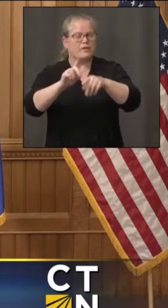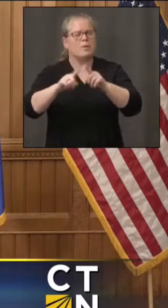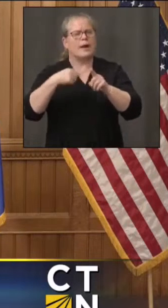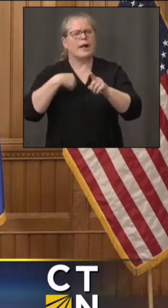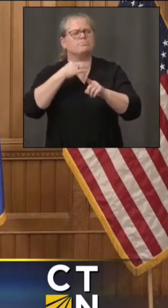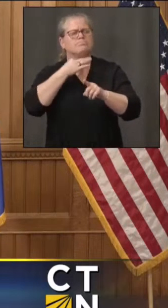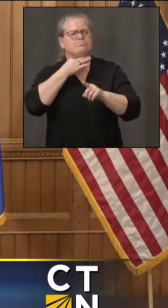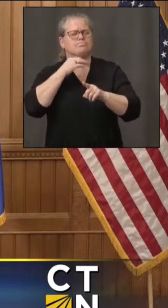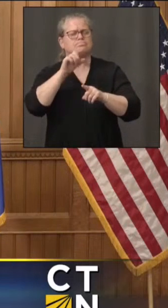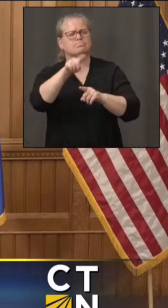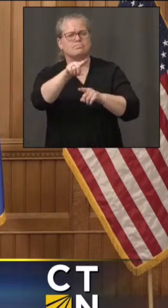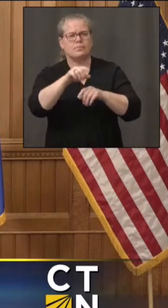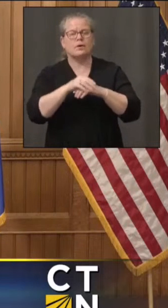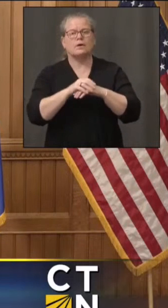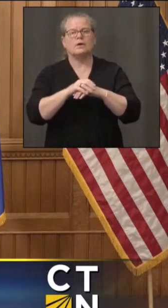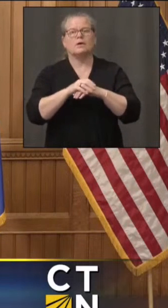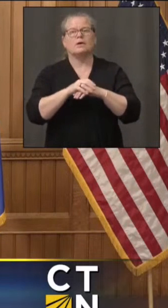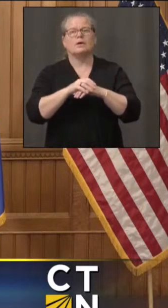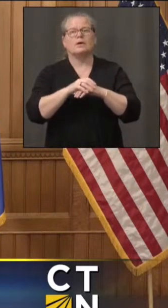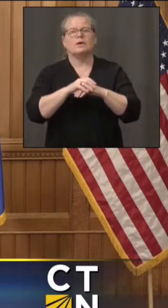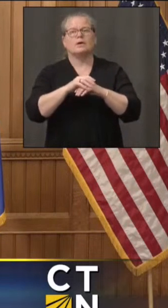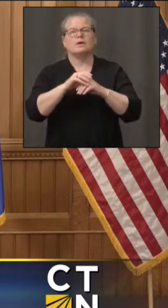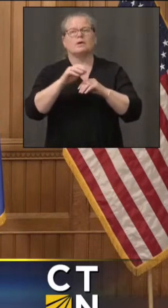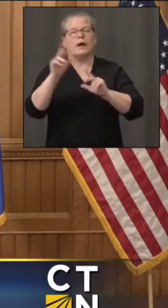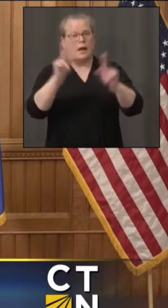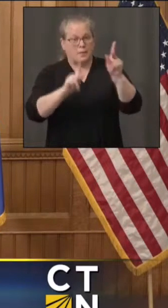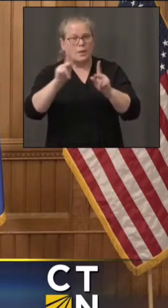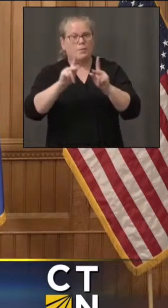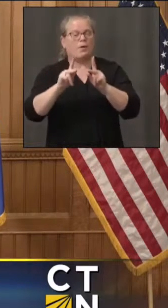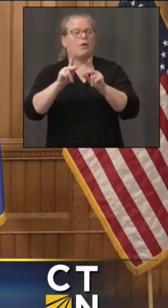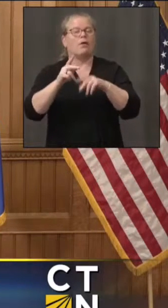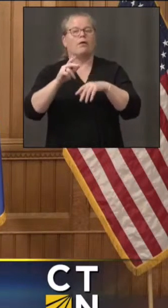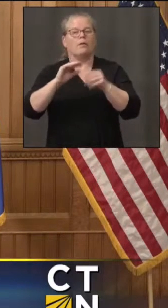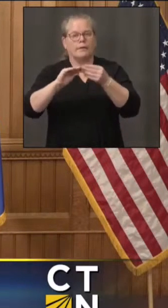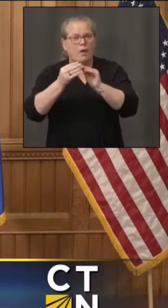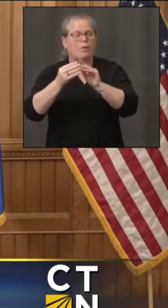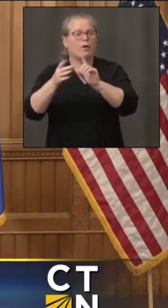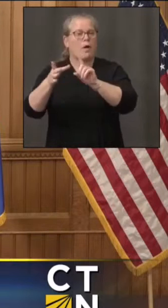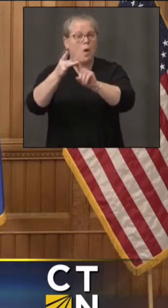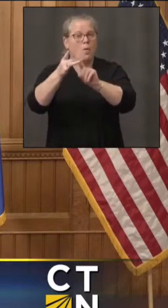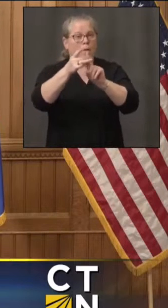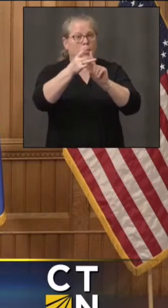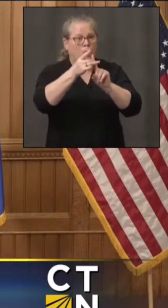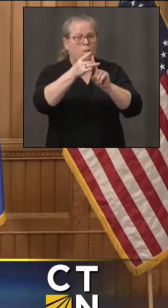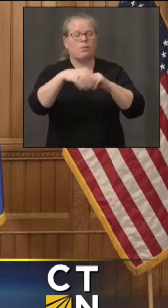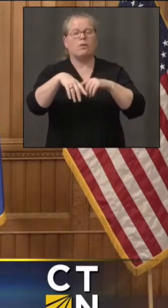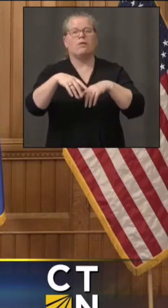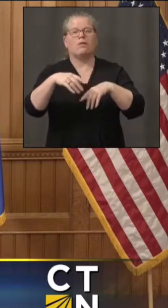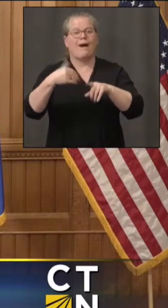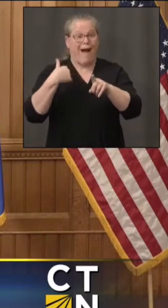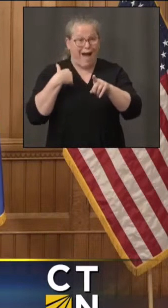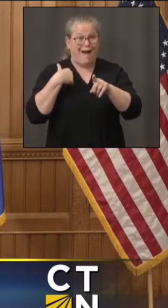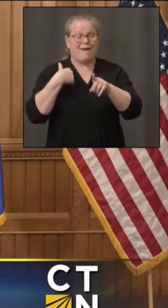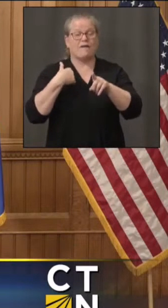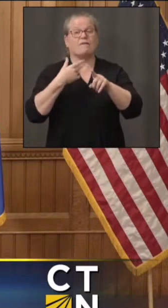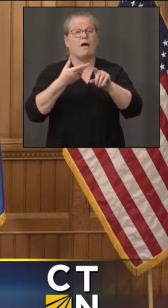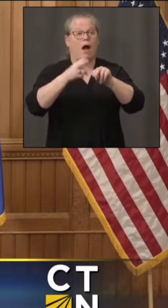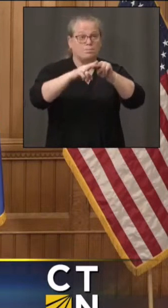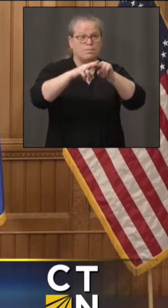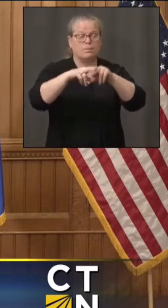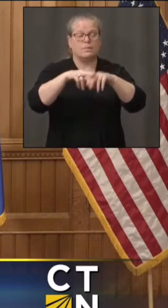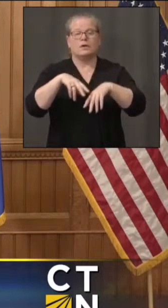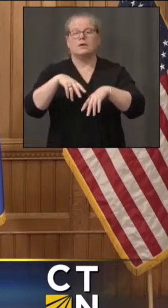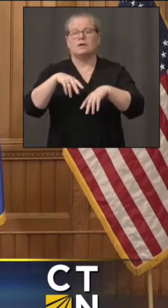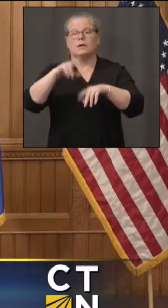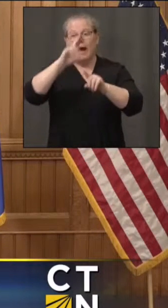rate going up, the number of hospitalizations going up, but the number of people winding up in the ICU going down and the number of